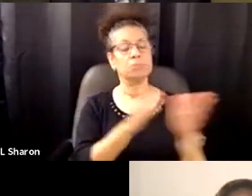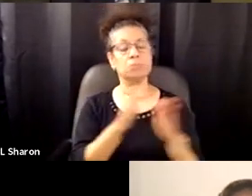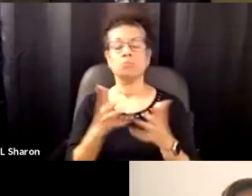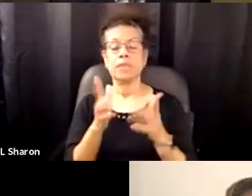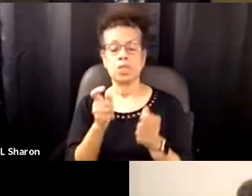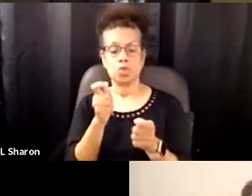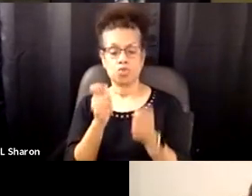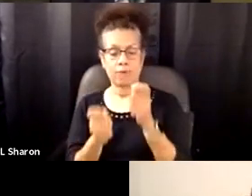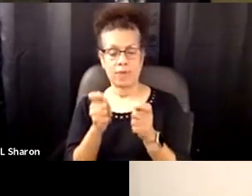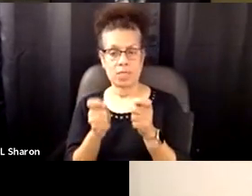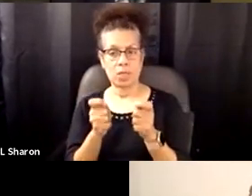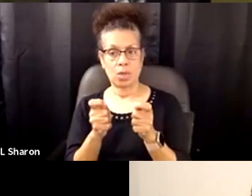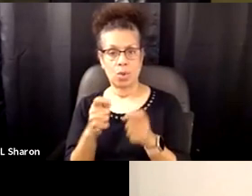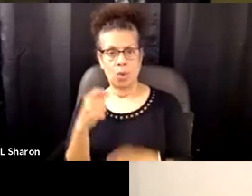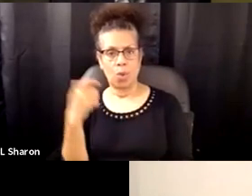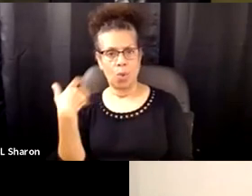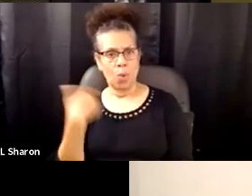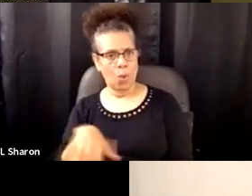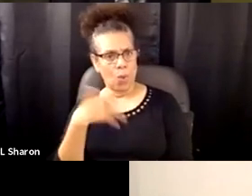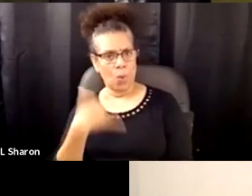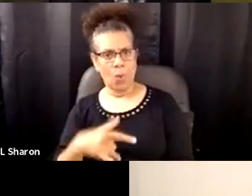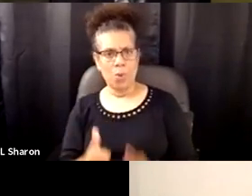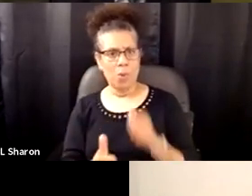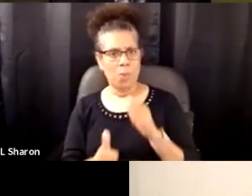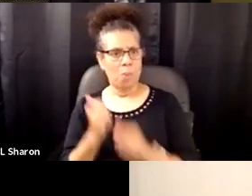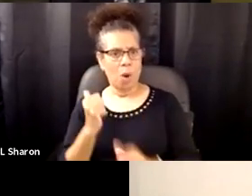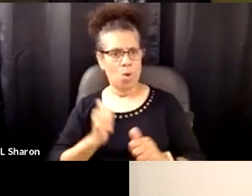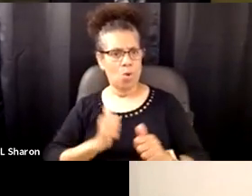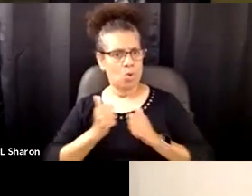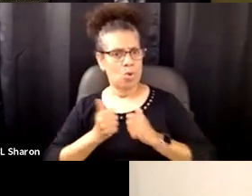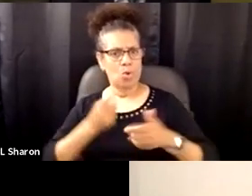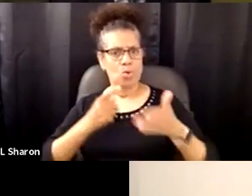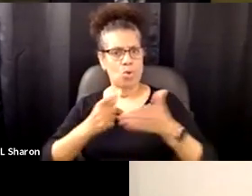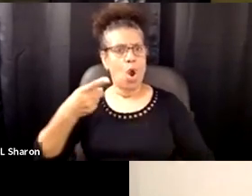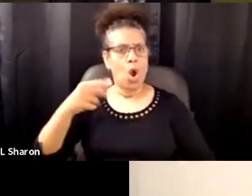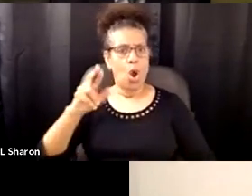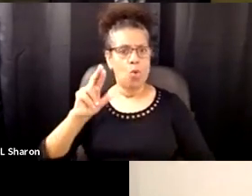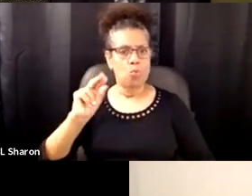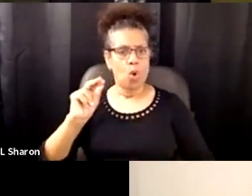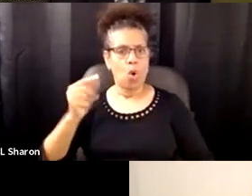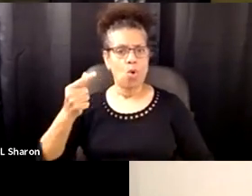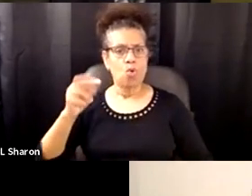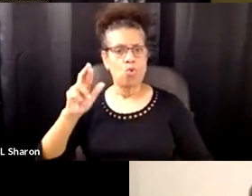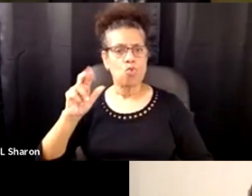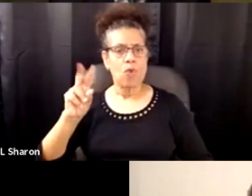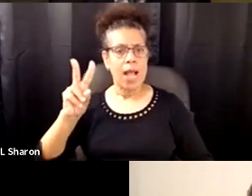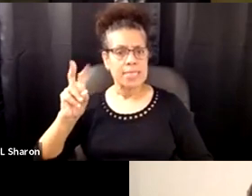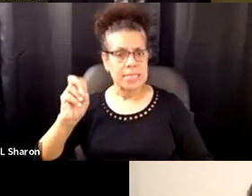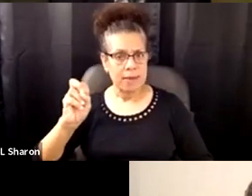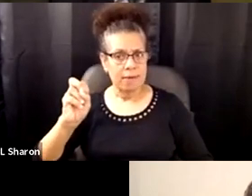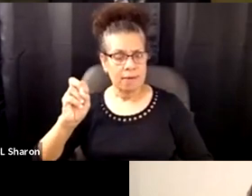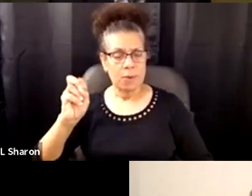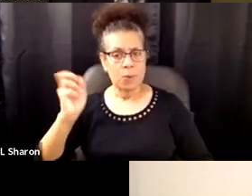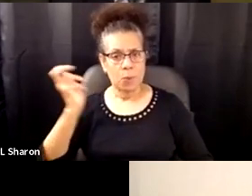it is the most progressive policy that i have ever worked with and